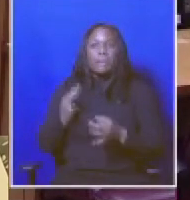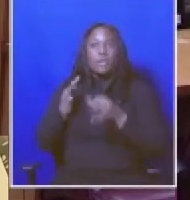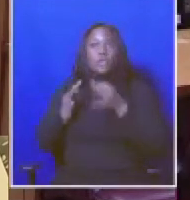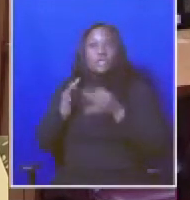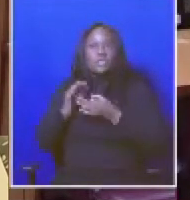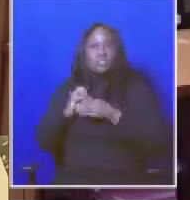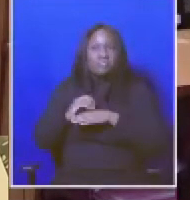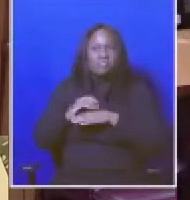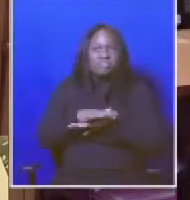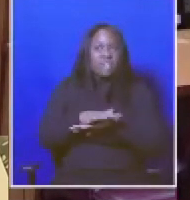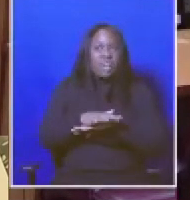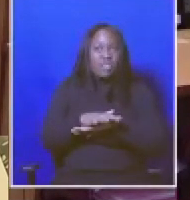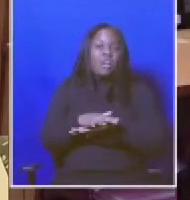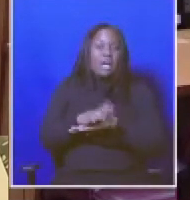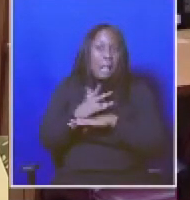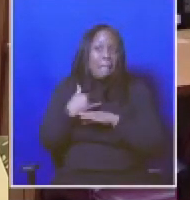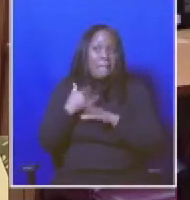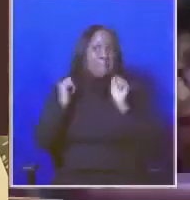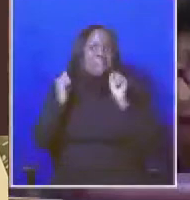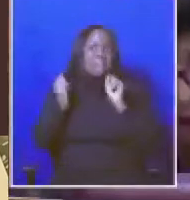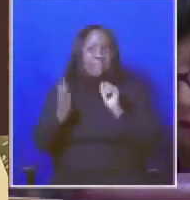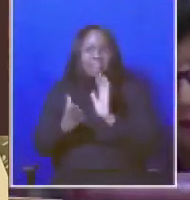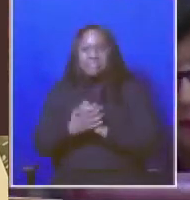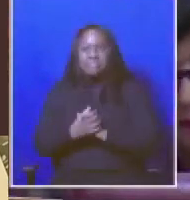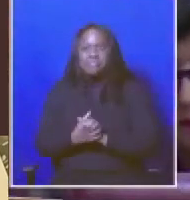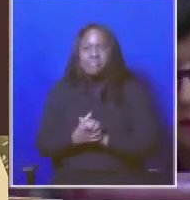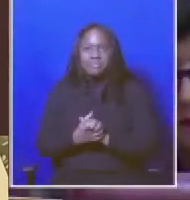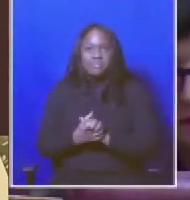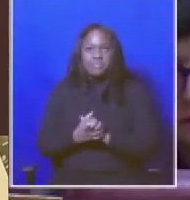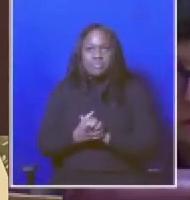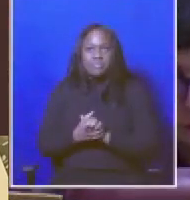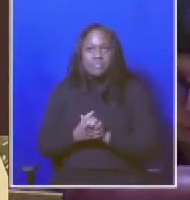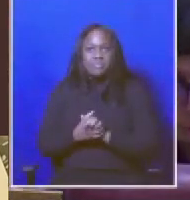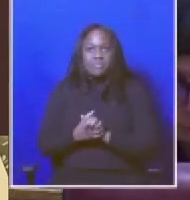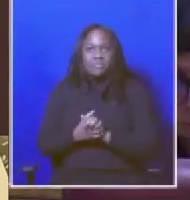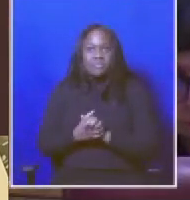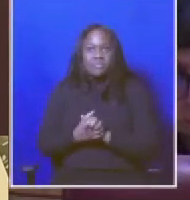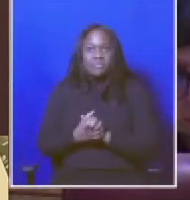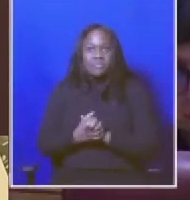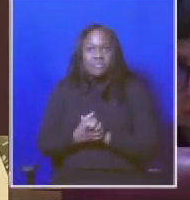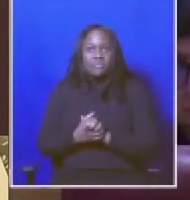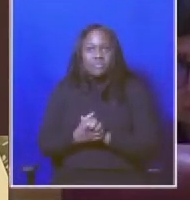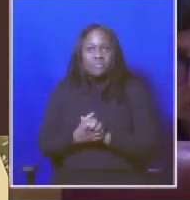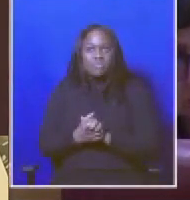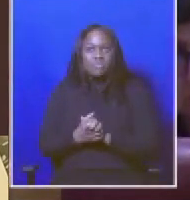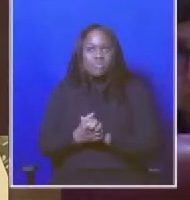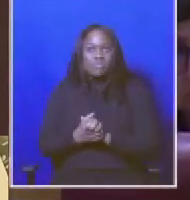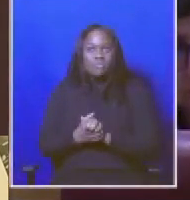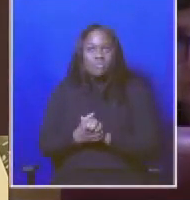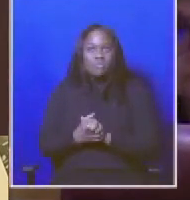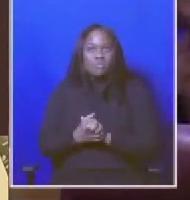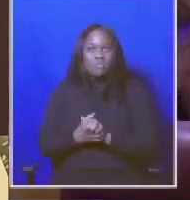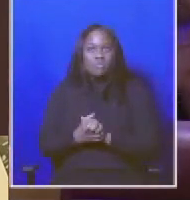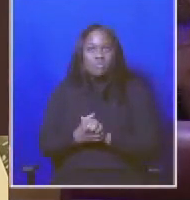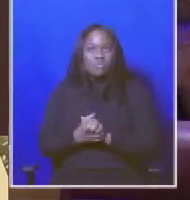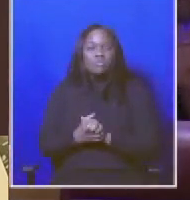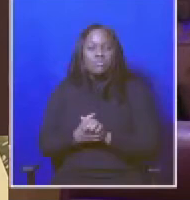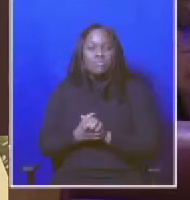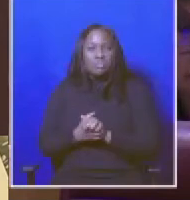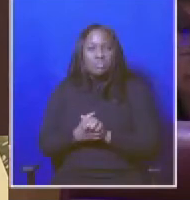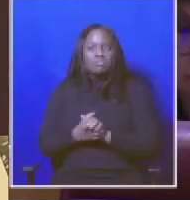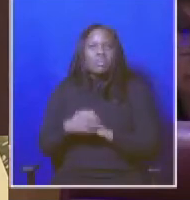unfortunately. Okay. Honorable Deputy President, you should have a bird's eye view of the effectiveness in governments across South